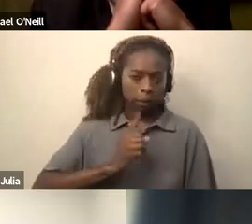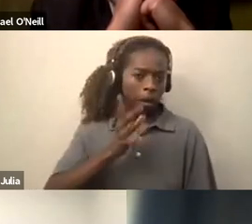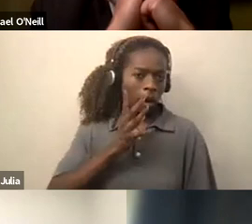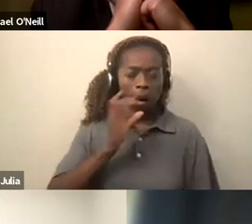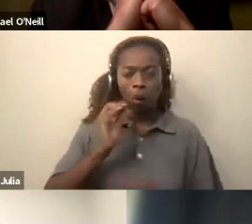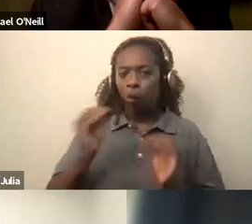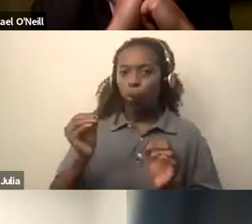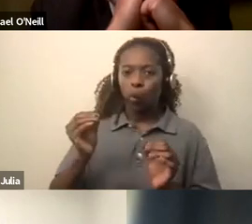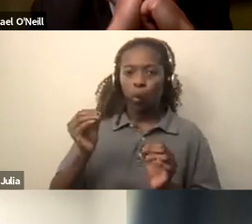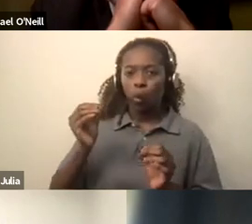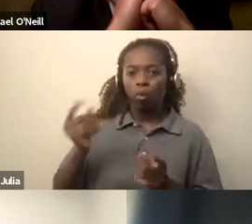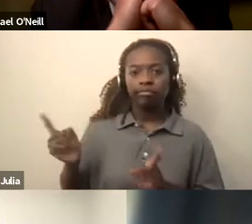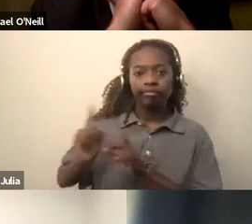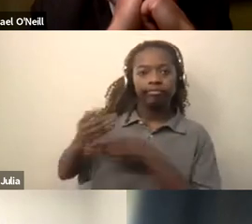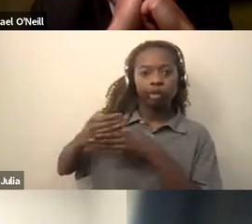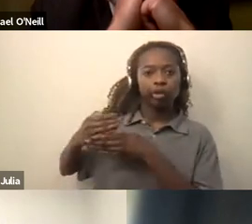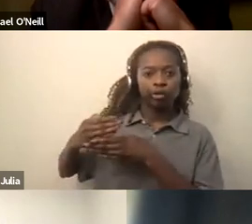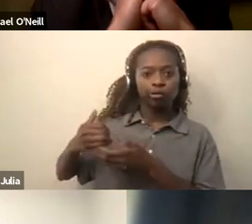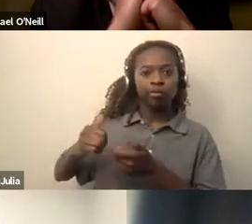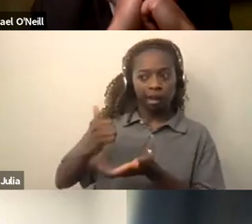transportation for my son